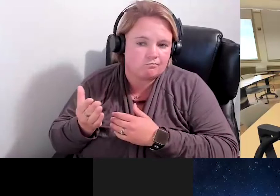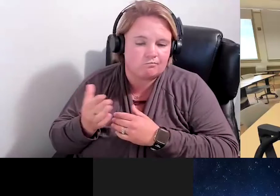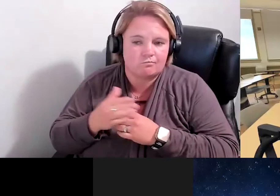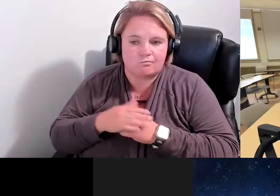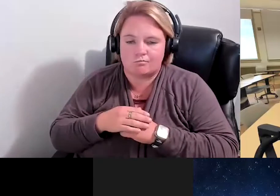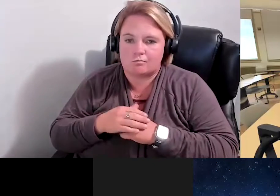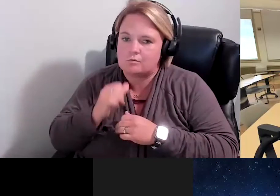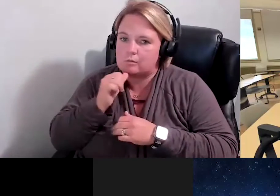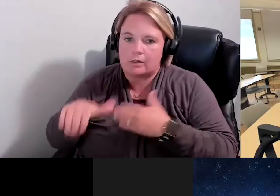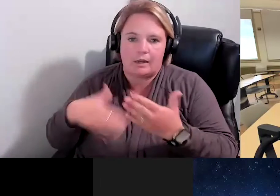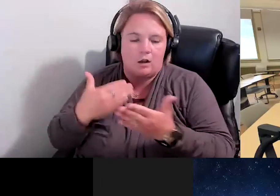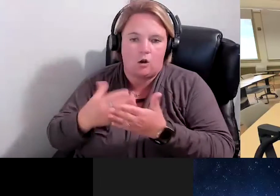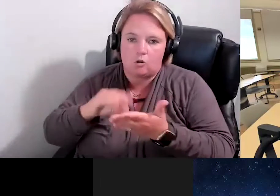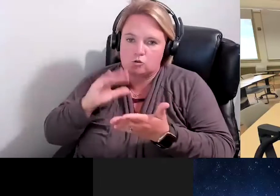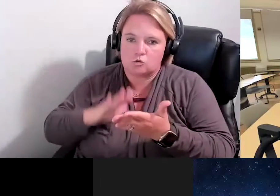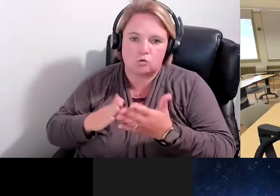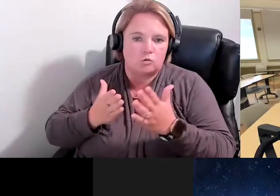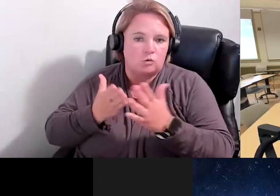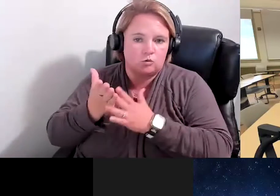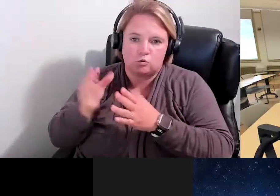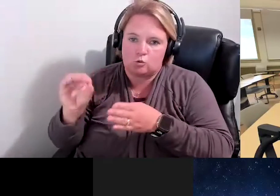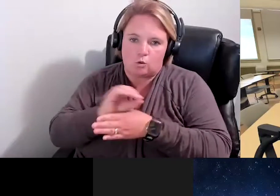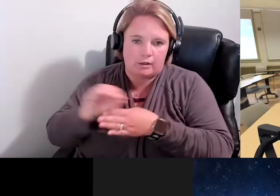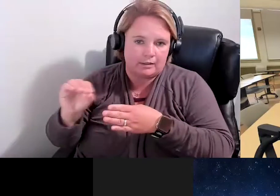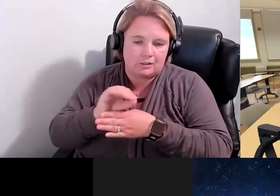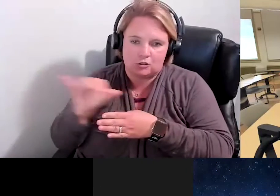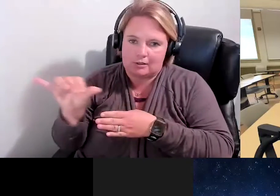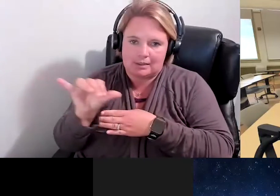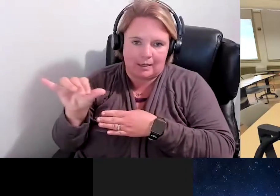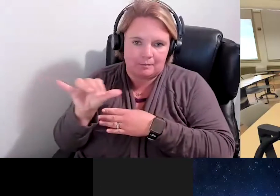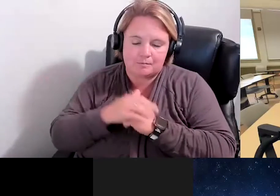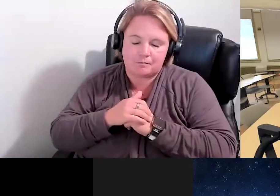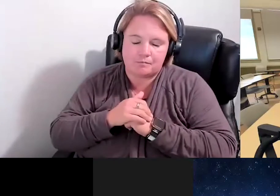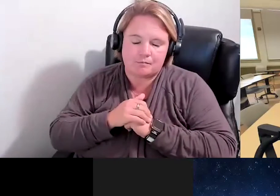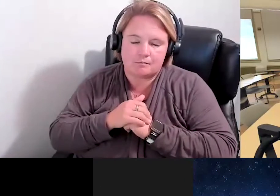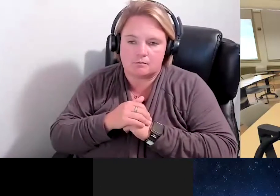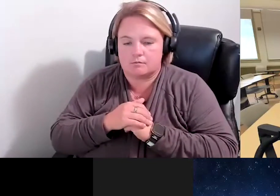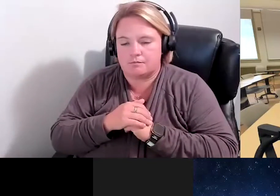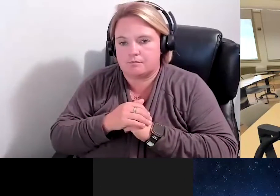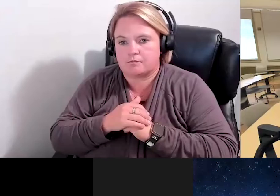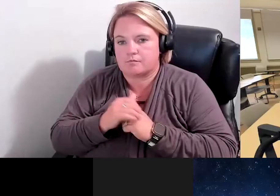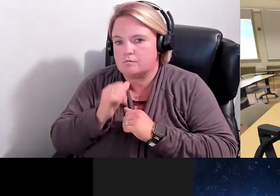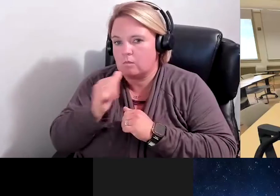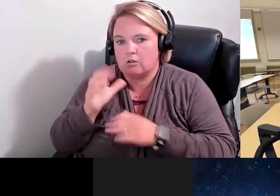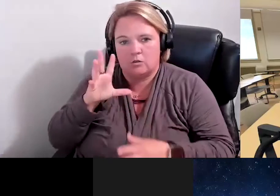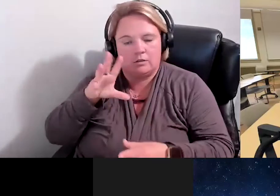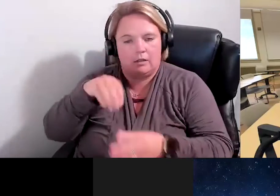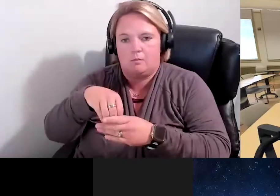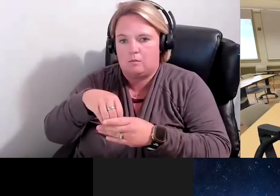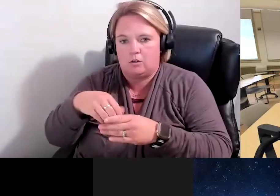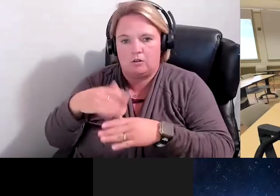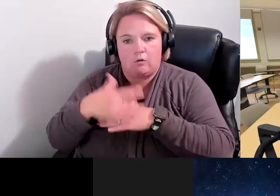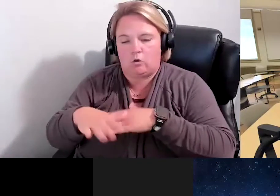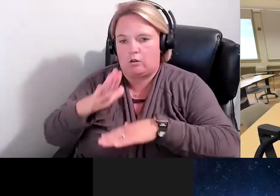But not every single student comes through. And it is not part of early